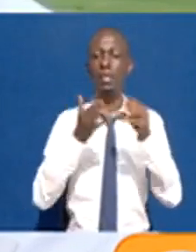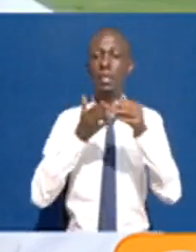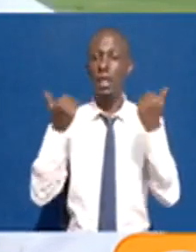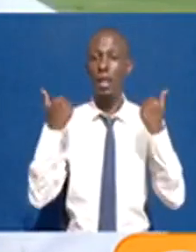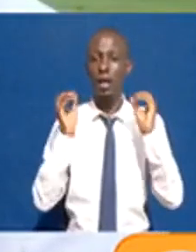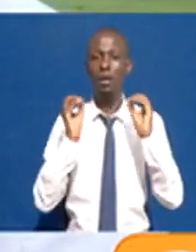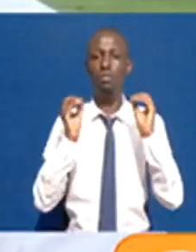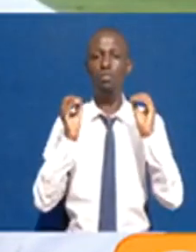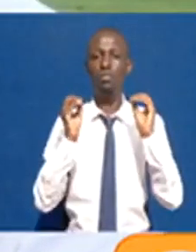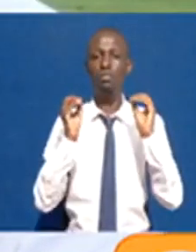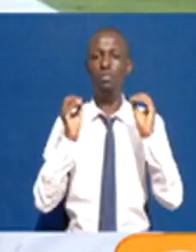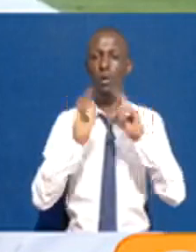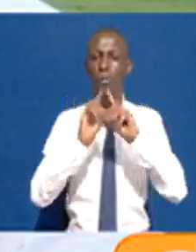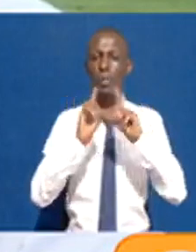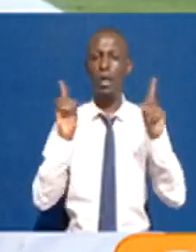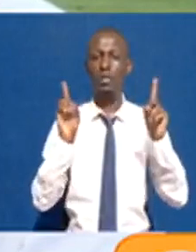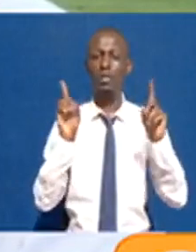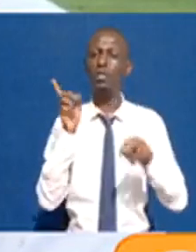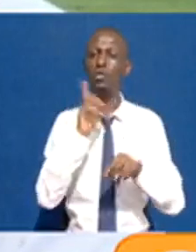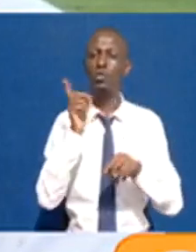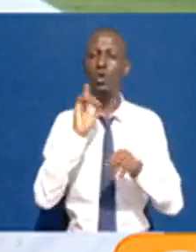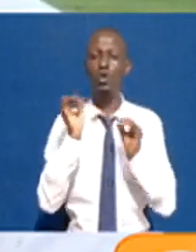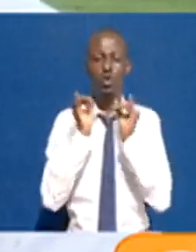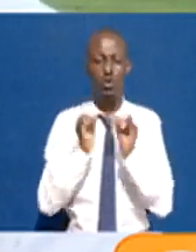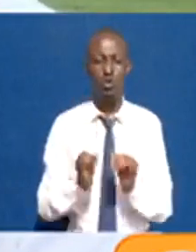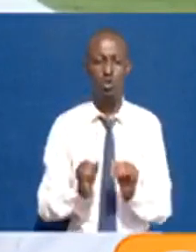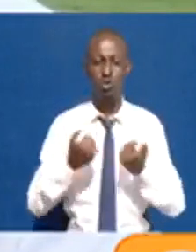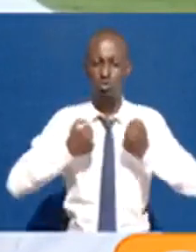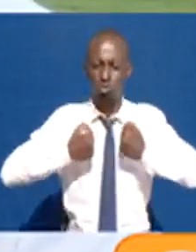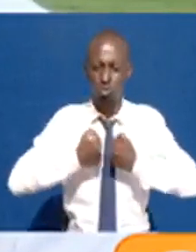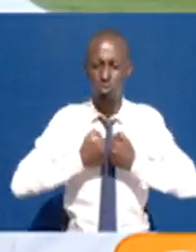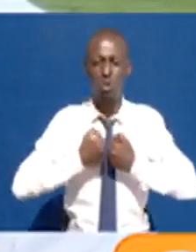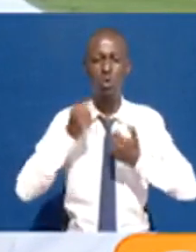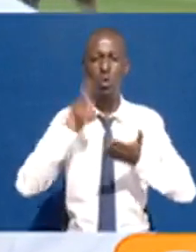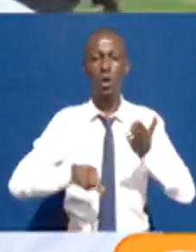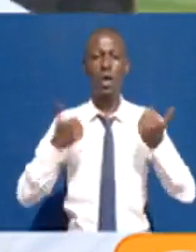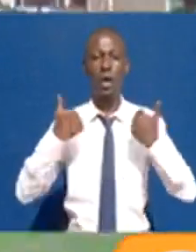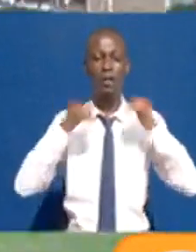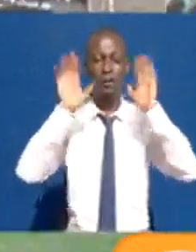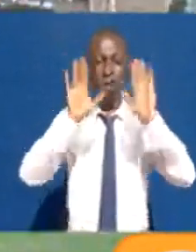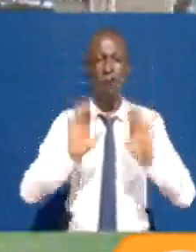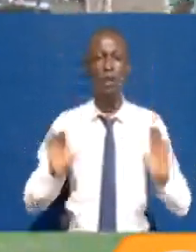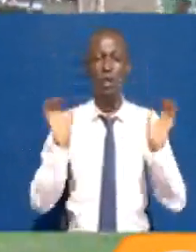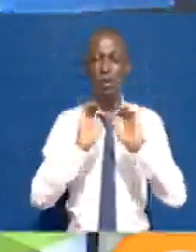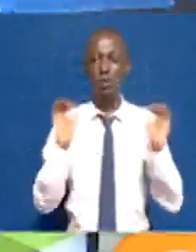match and they'll try to play it as a new match. So it doesn't matter about the lead they have. 3-0 important.